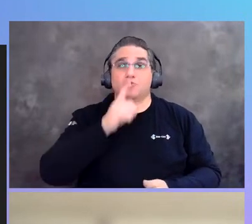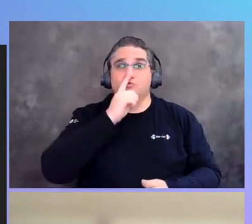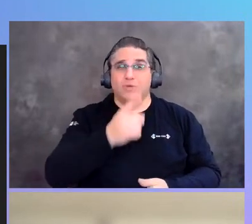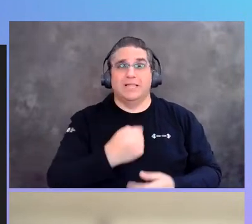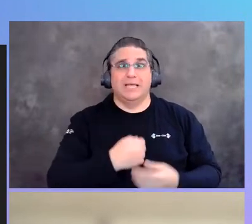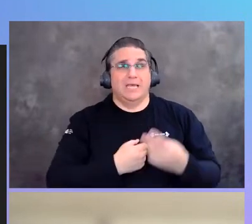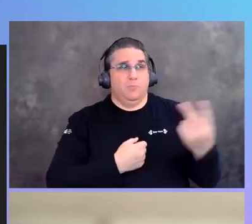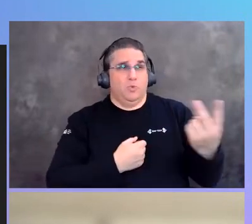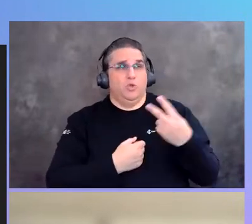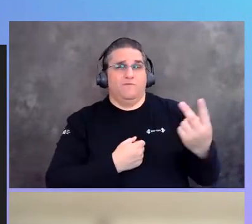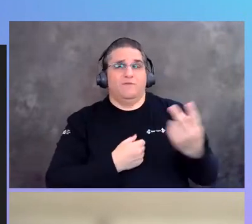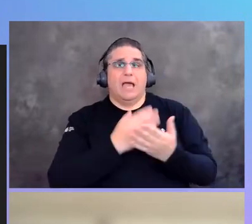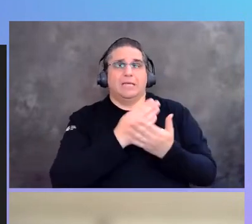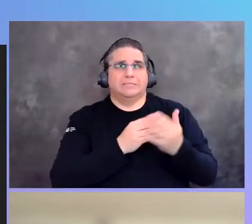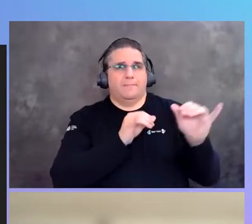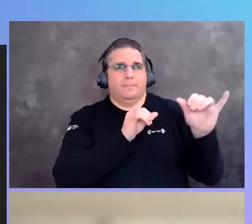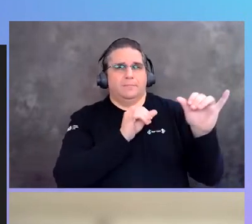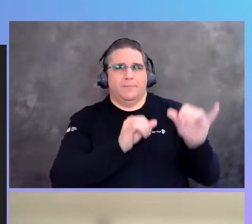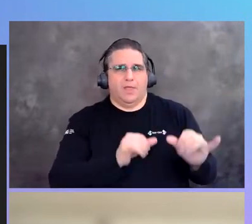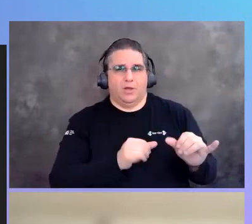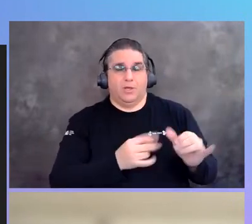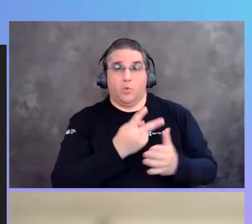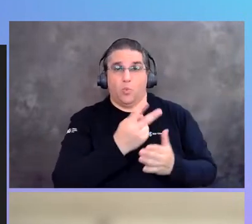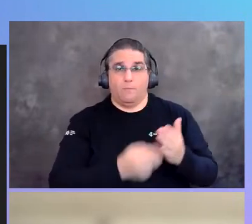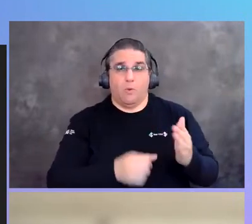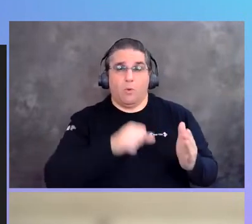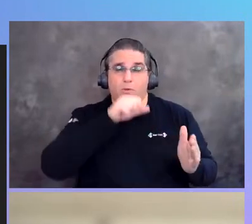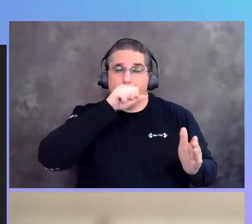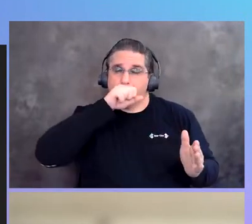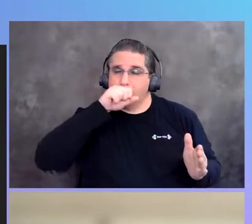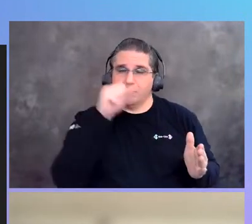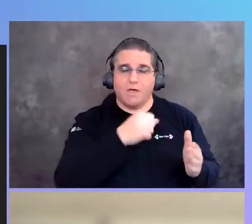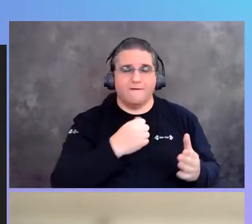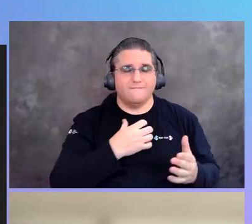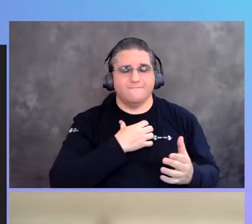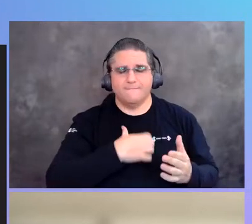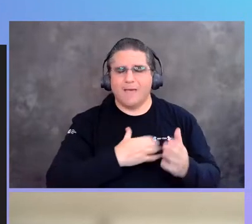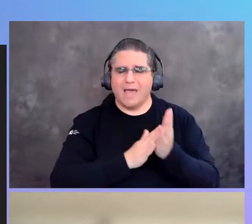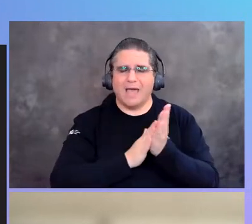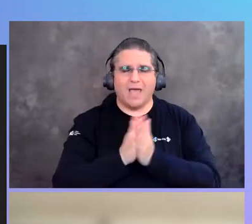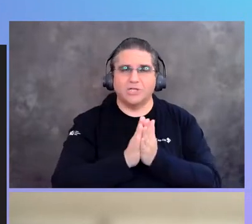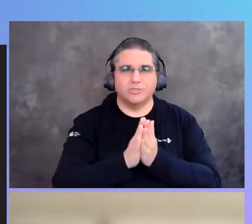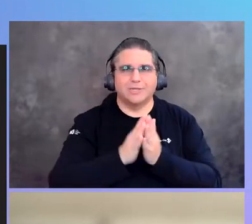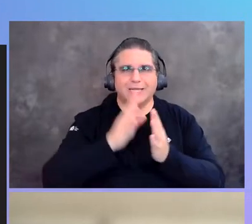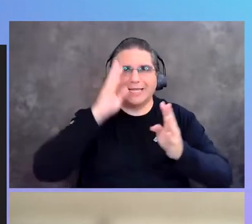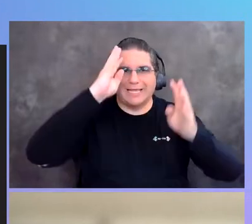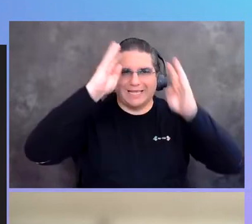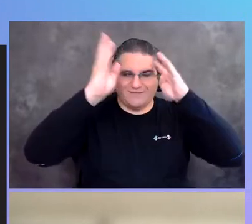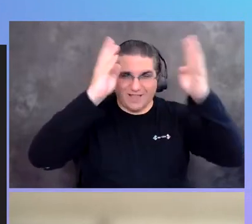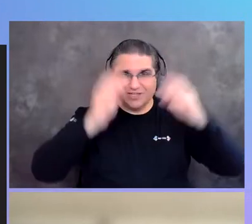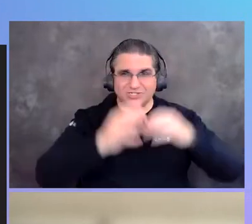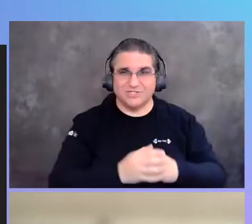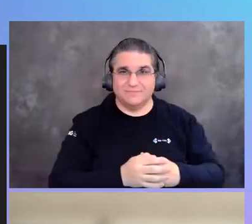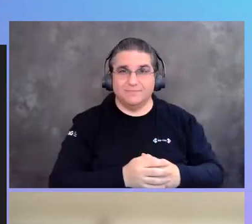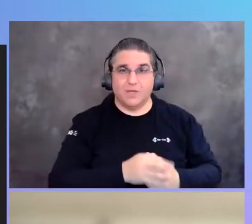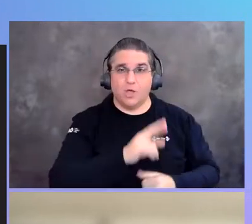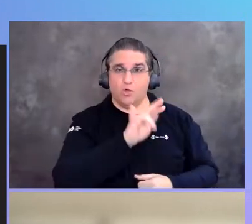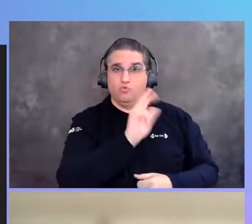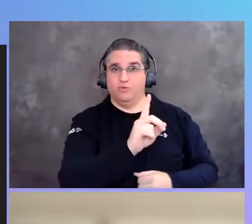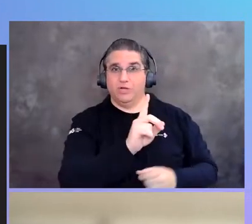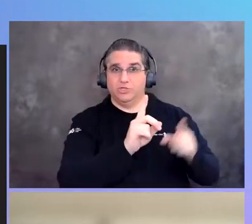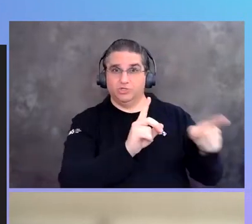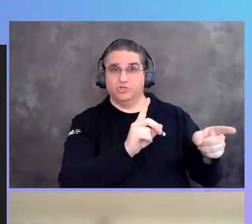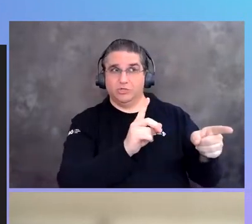threads? So we both had a passion for innovation. Richard Trevivick not only developed,